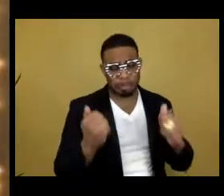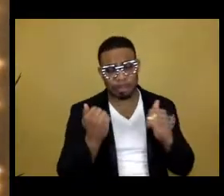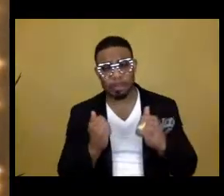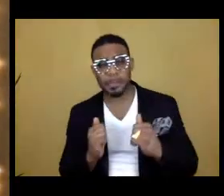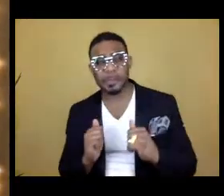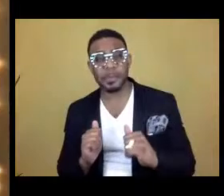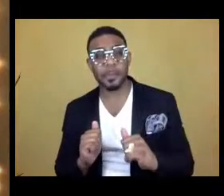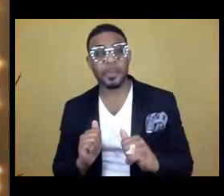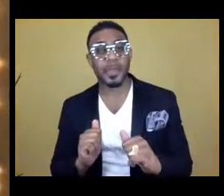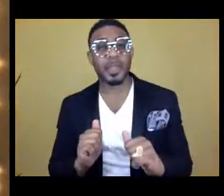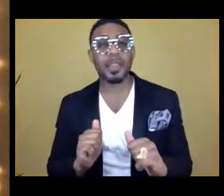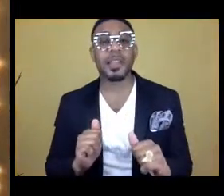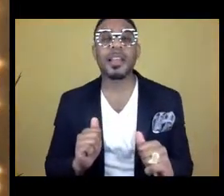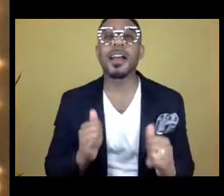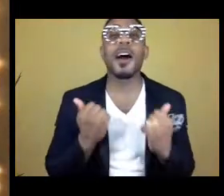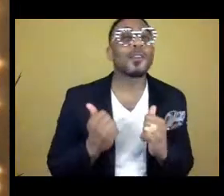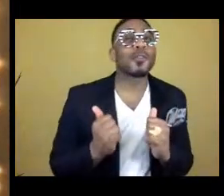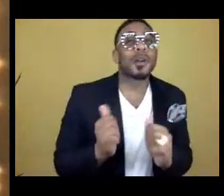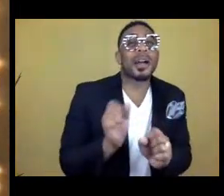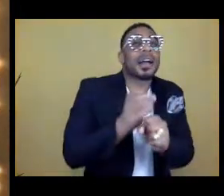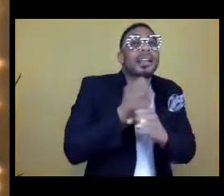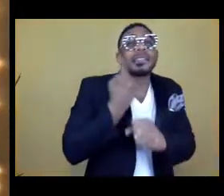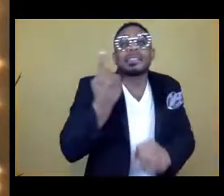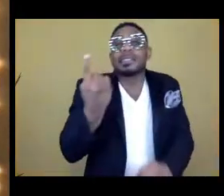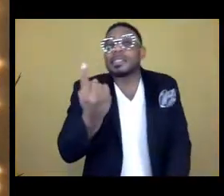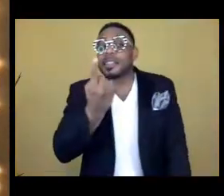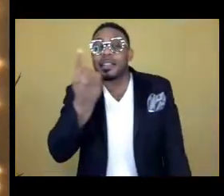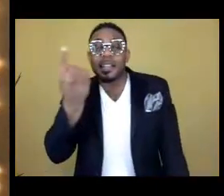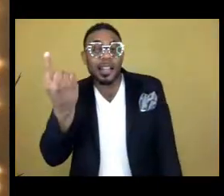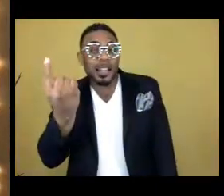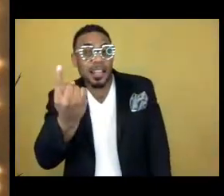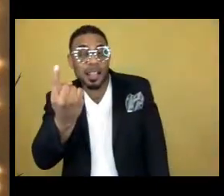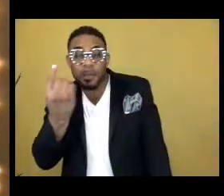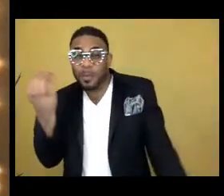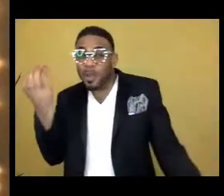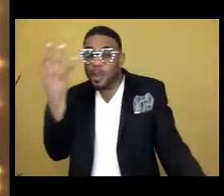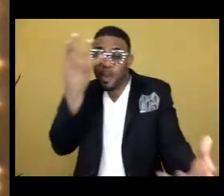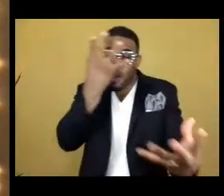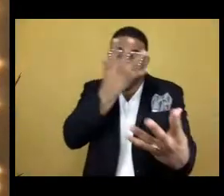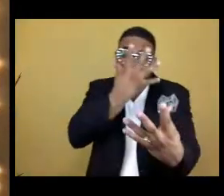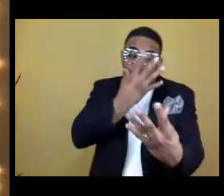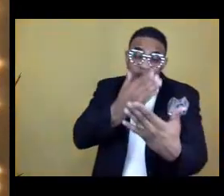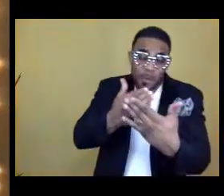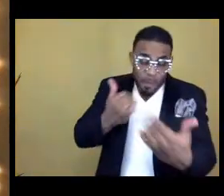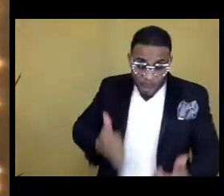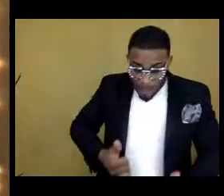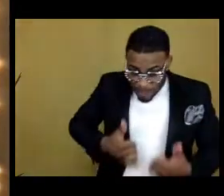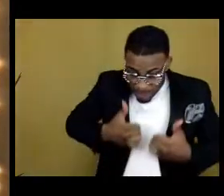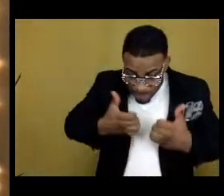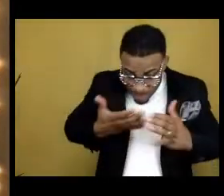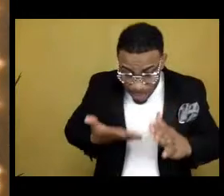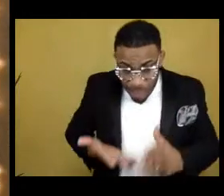attempts to make something beautiful for